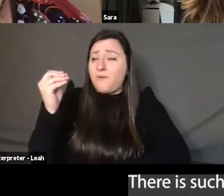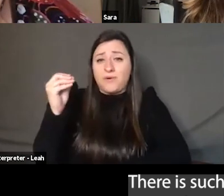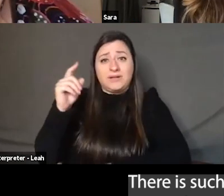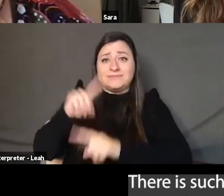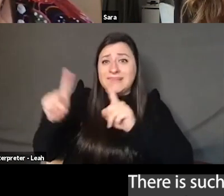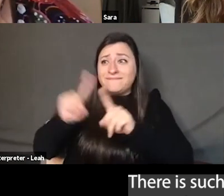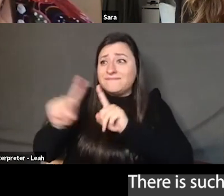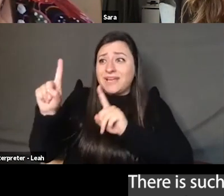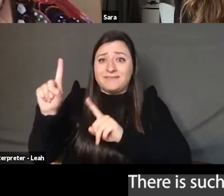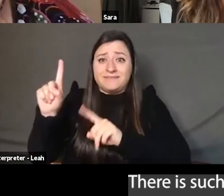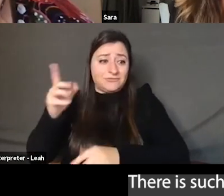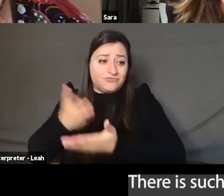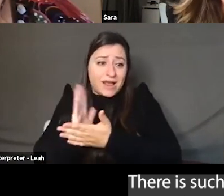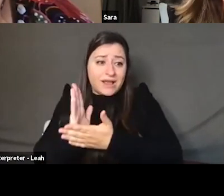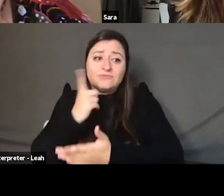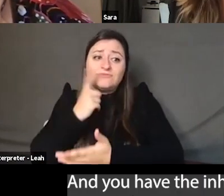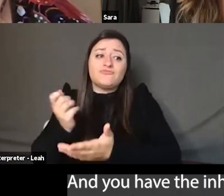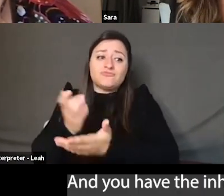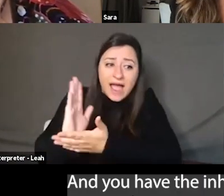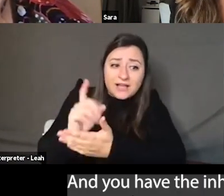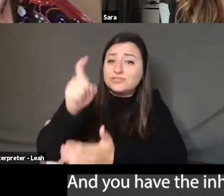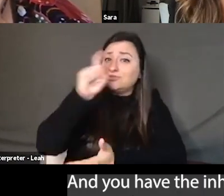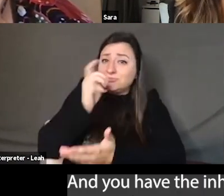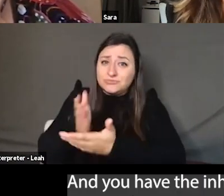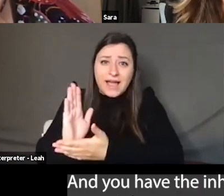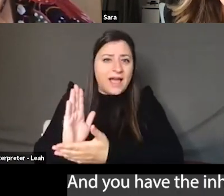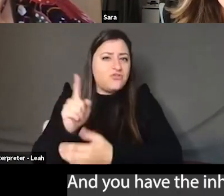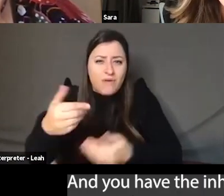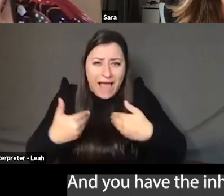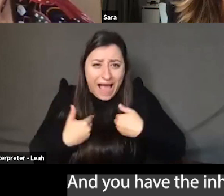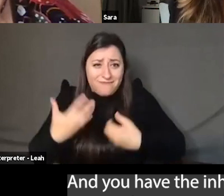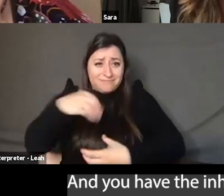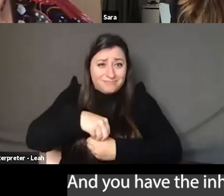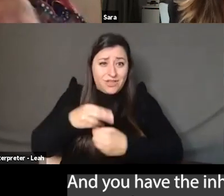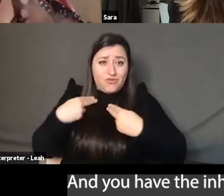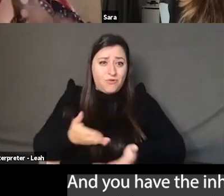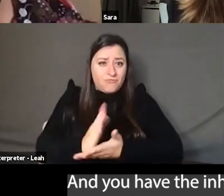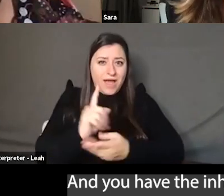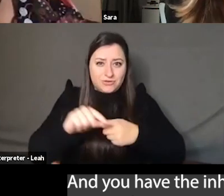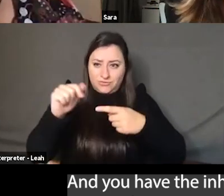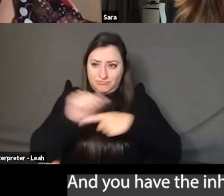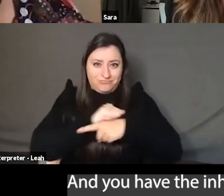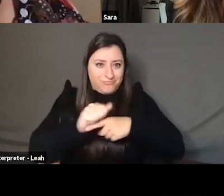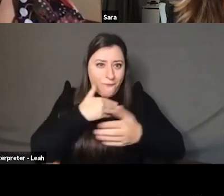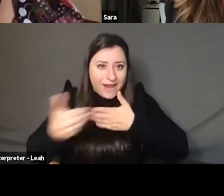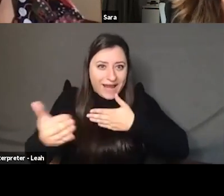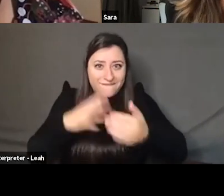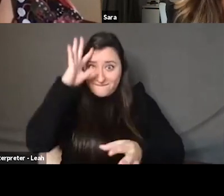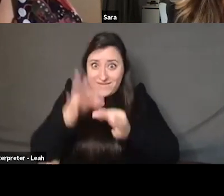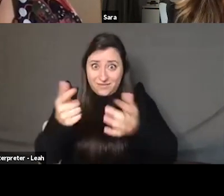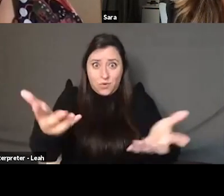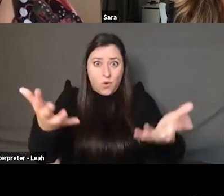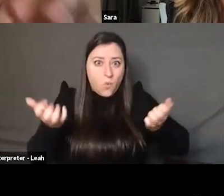rights. There is such a thing as human rights. And you have the inherent human right to exercise whatever faith you want